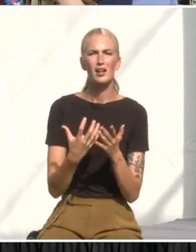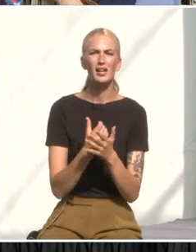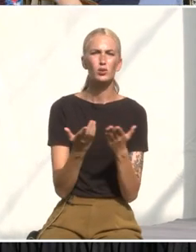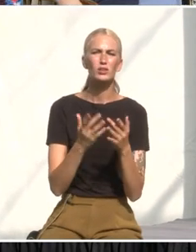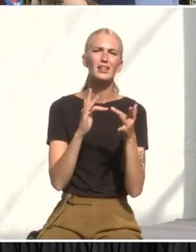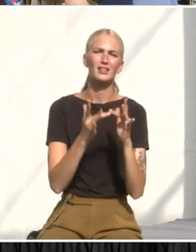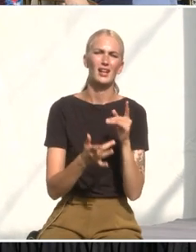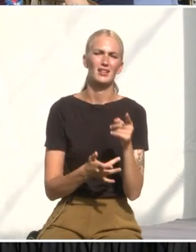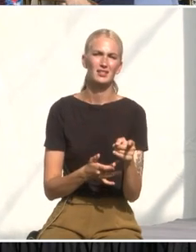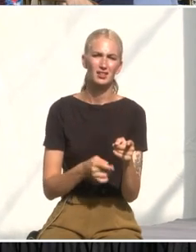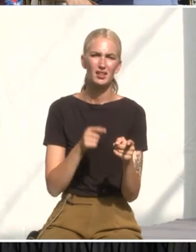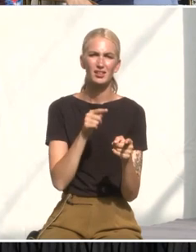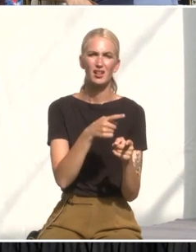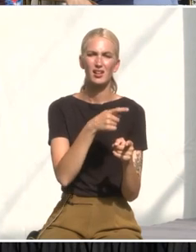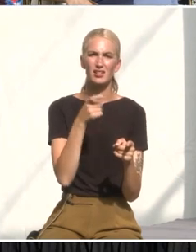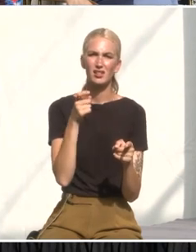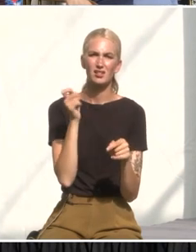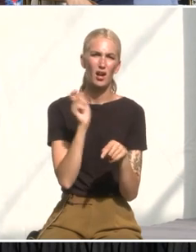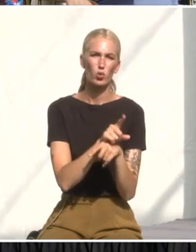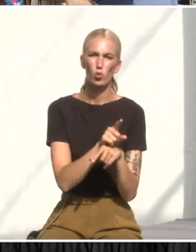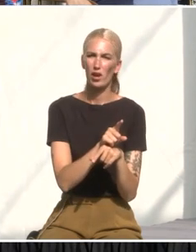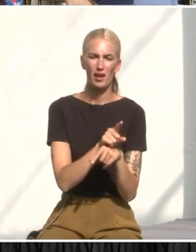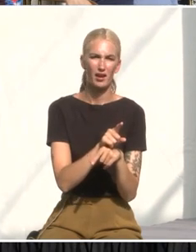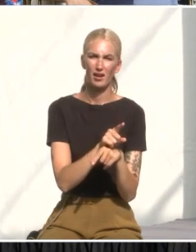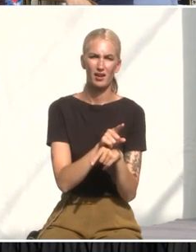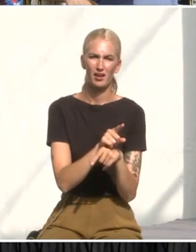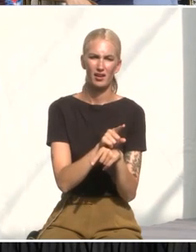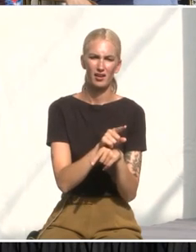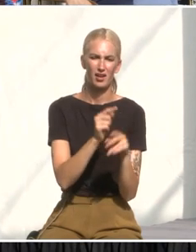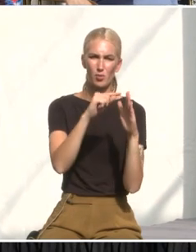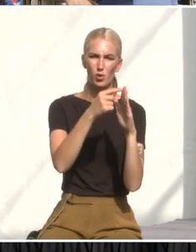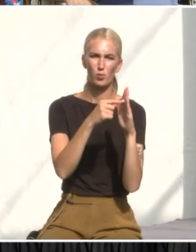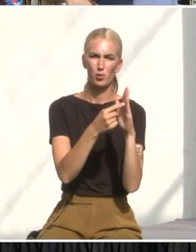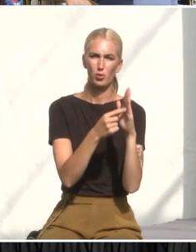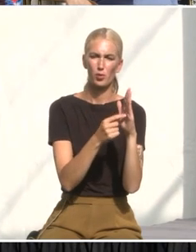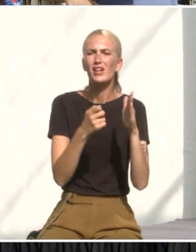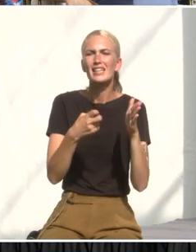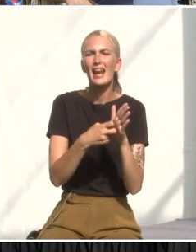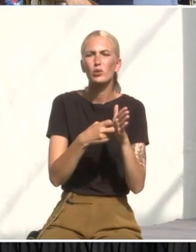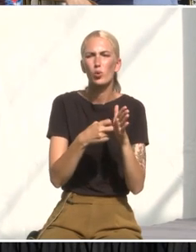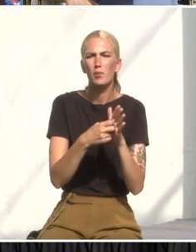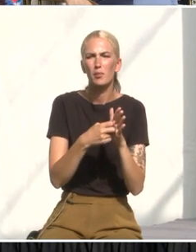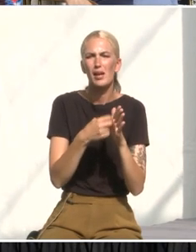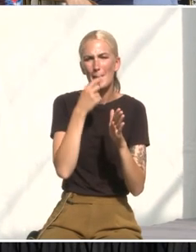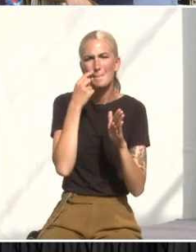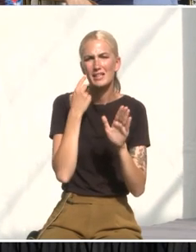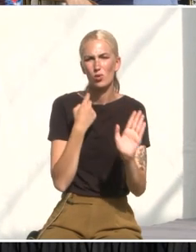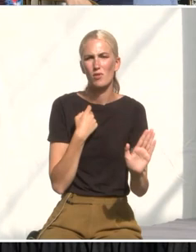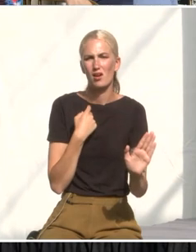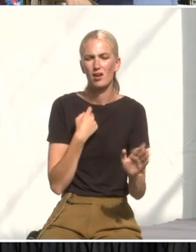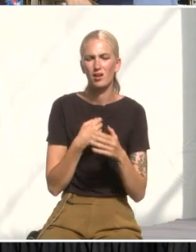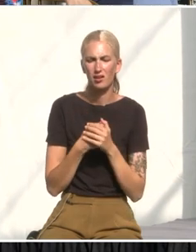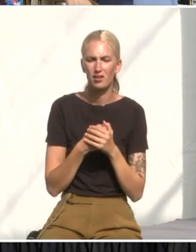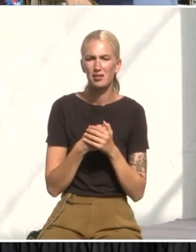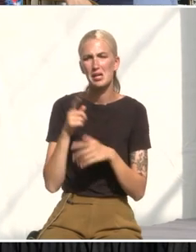were more than 100 different points, a list of stereotypes about men. So some of